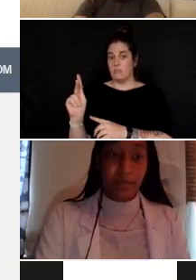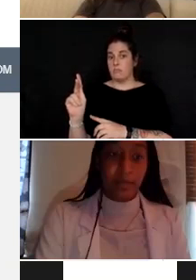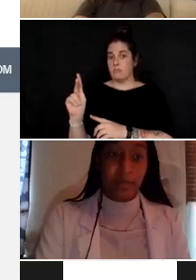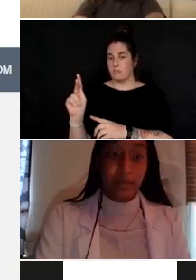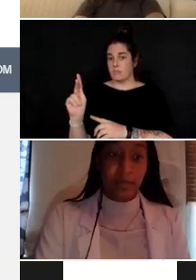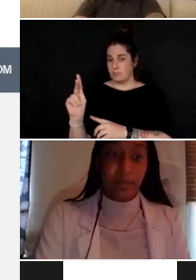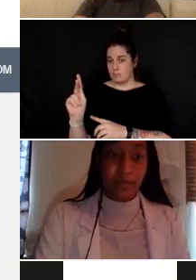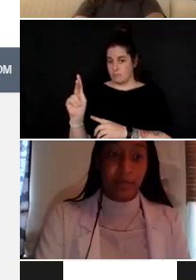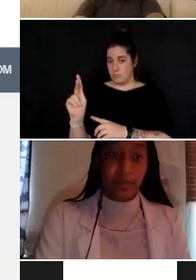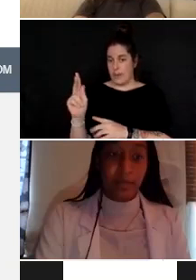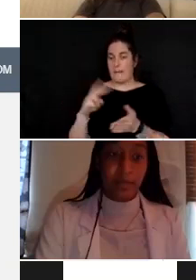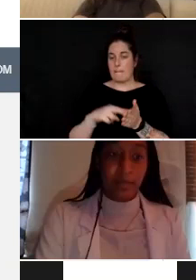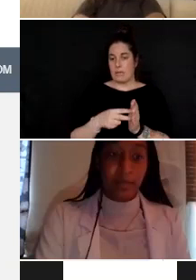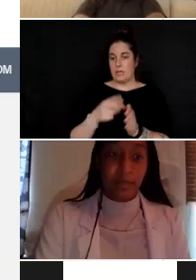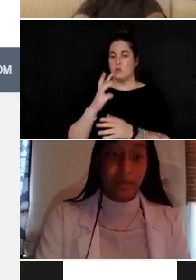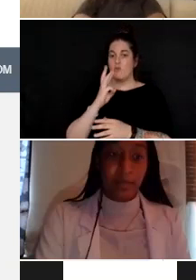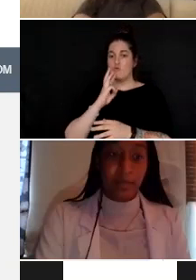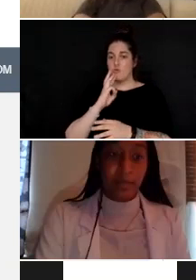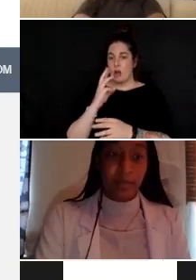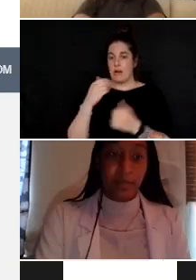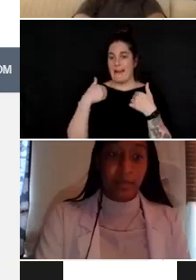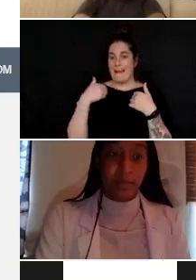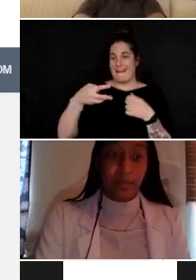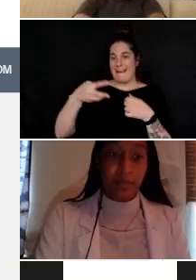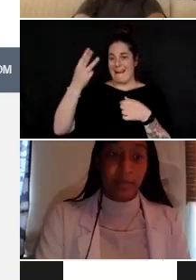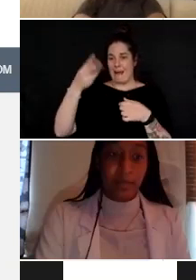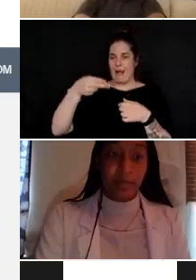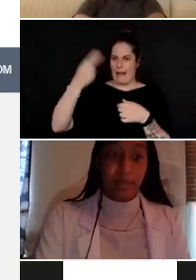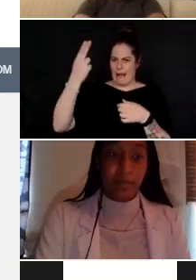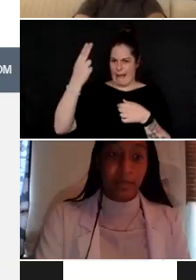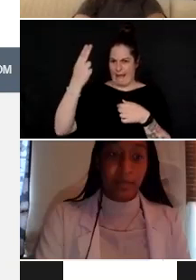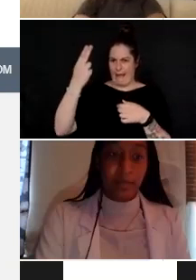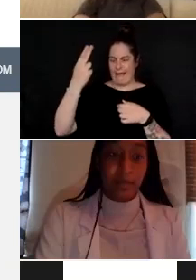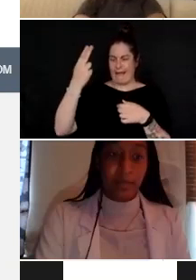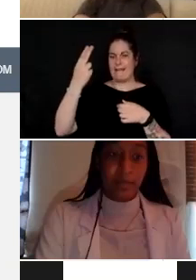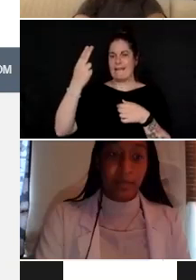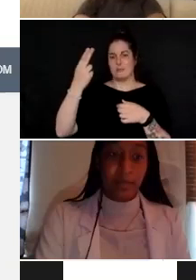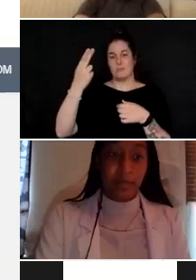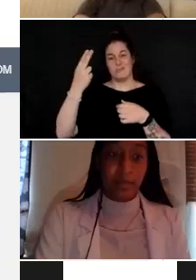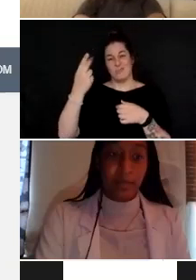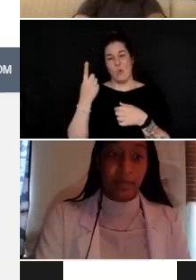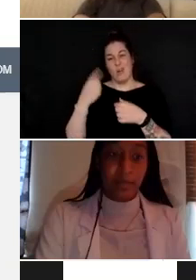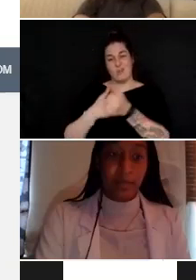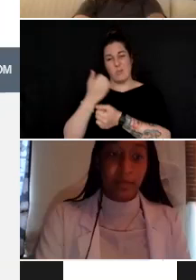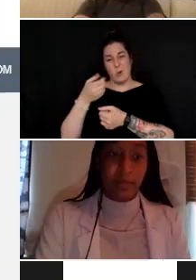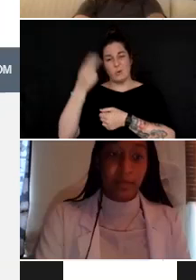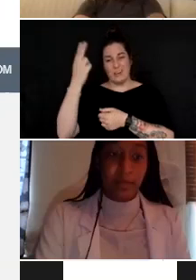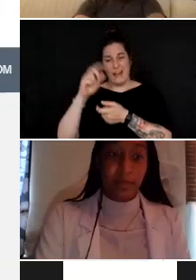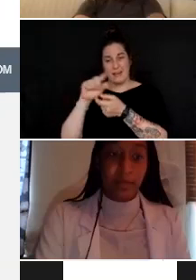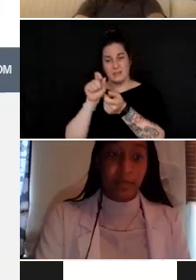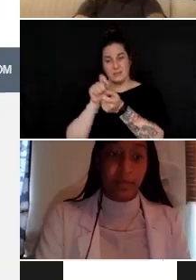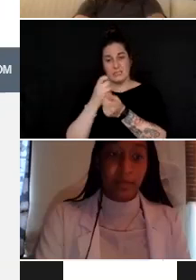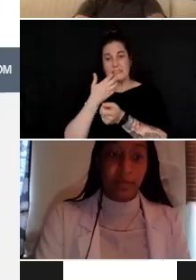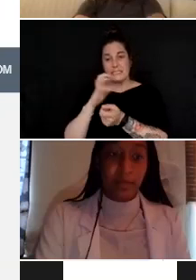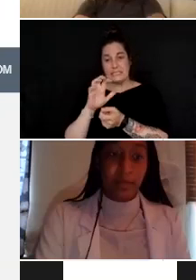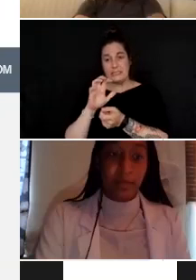And so because water has a high value, one of the higher values of specific heat,